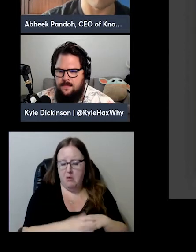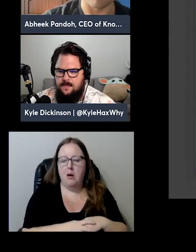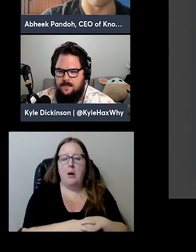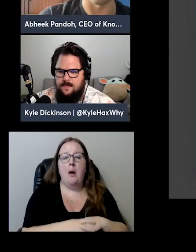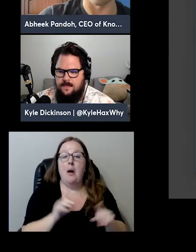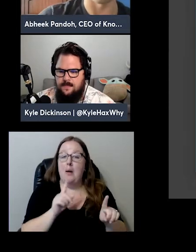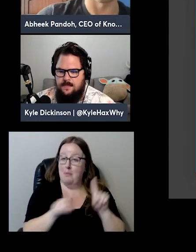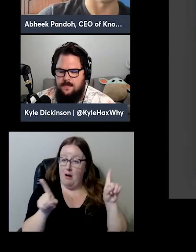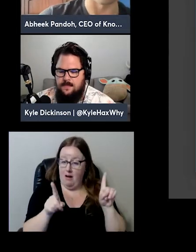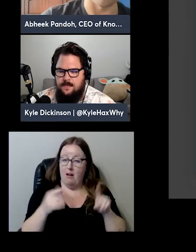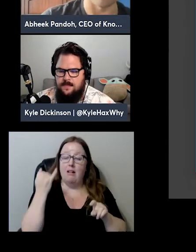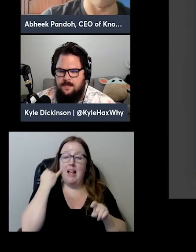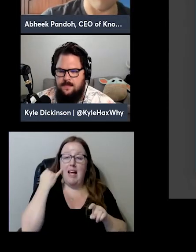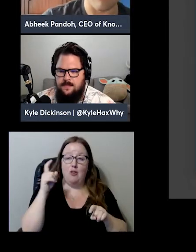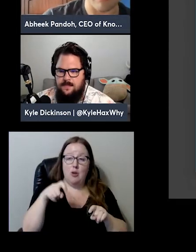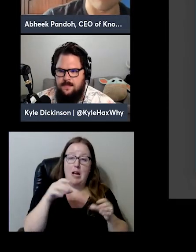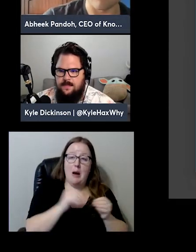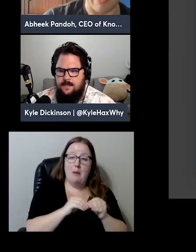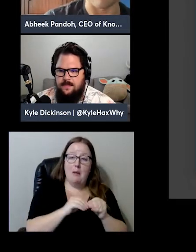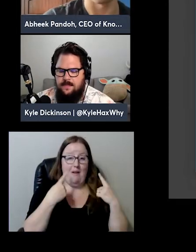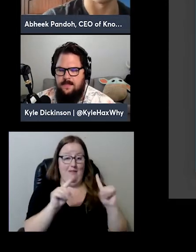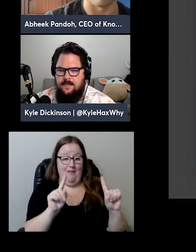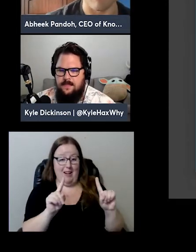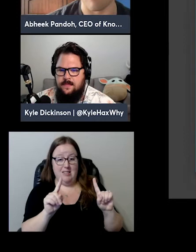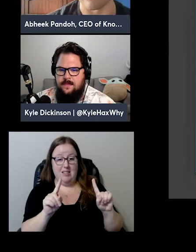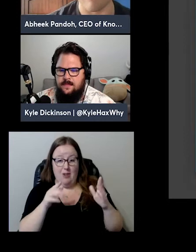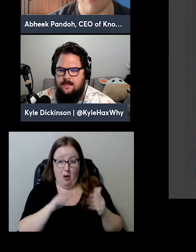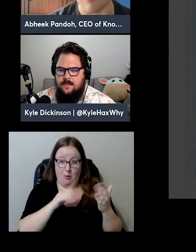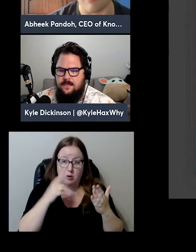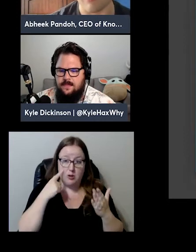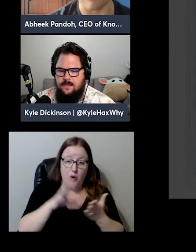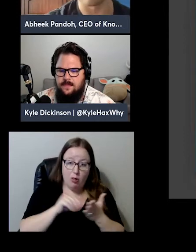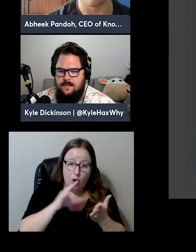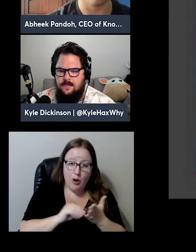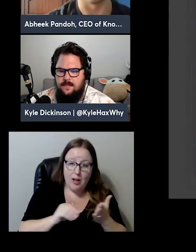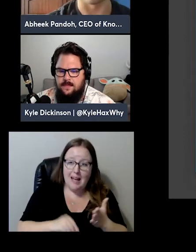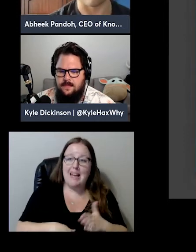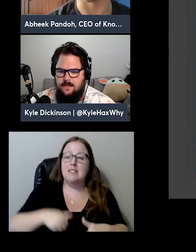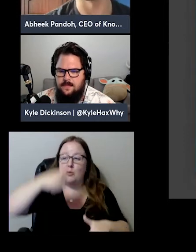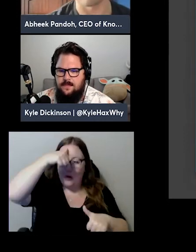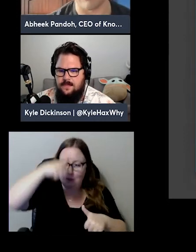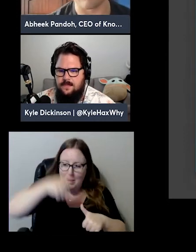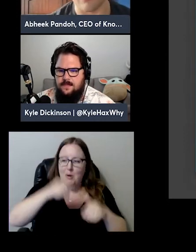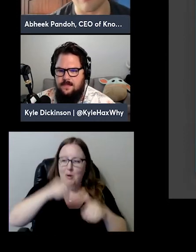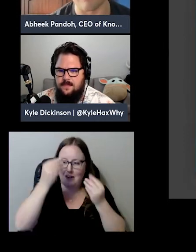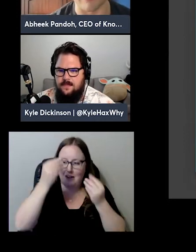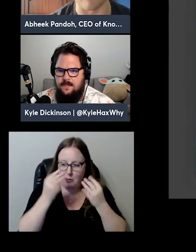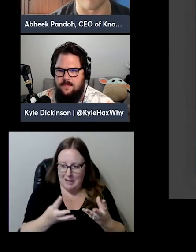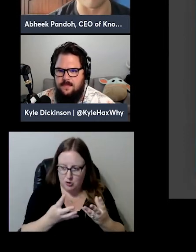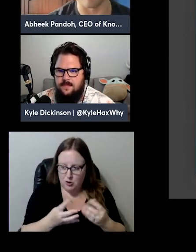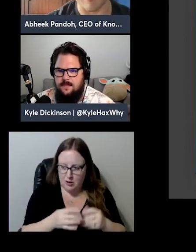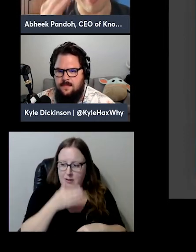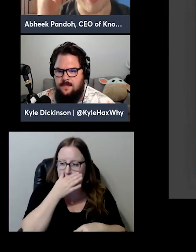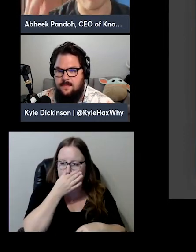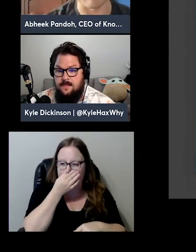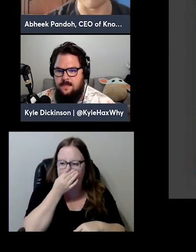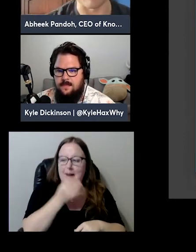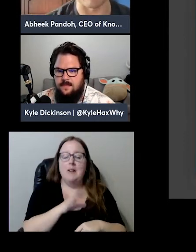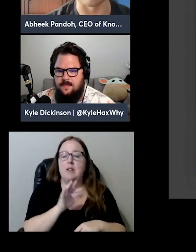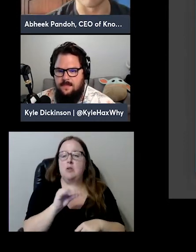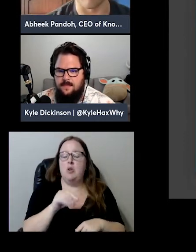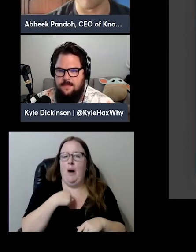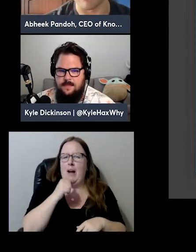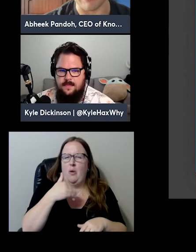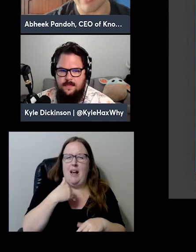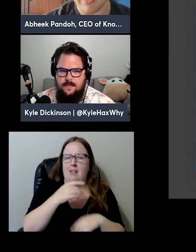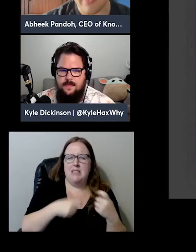had to be like a more effective way to learn, it's actively recalling information. There's countless studies on it. Like I don't have the specific